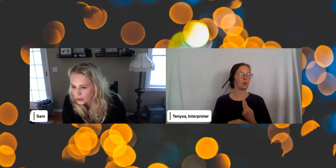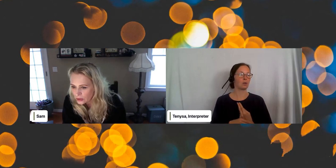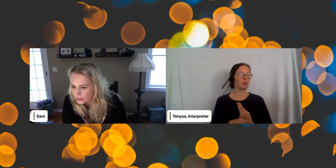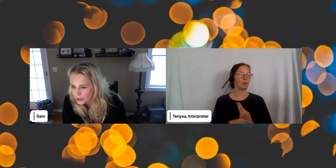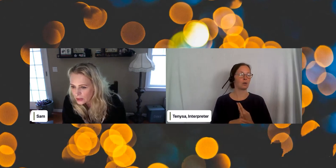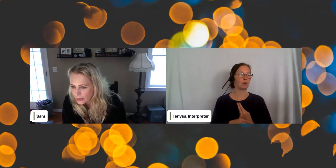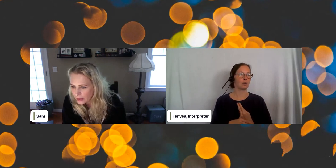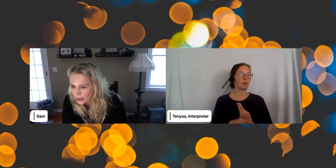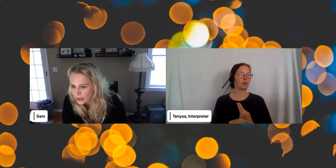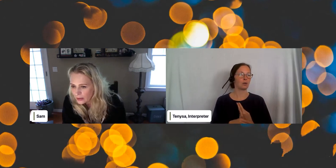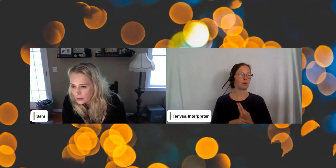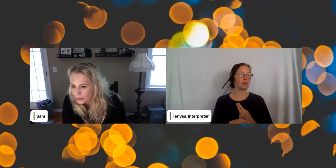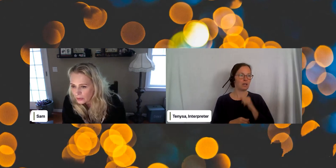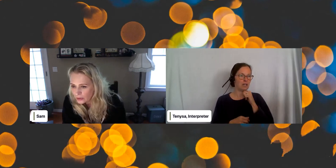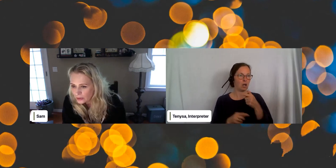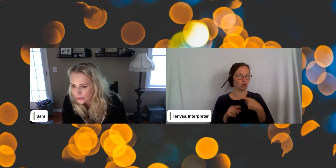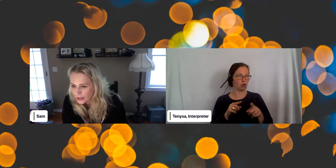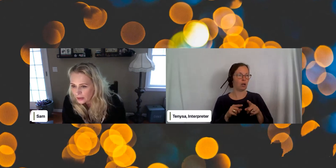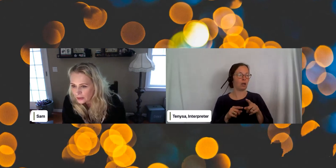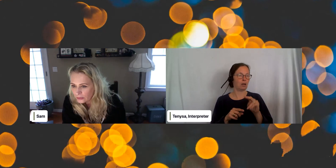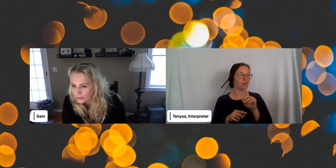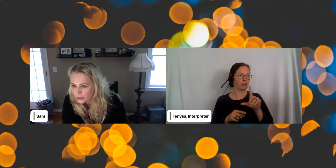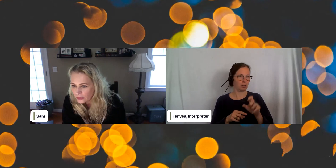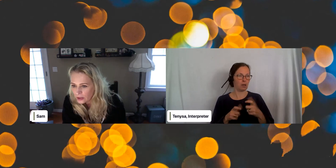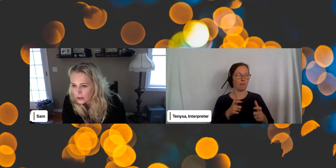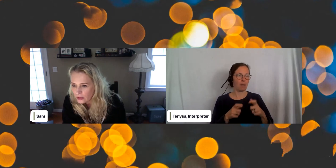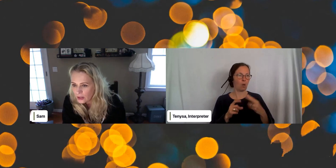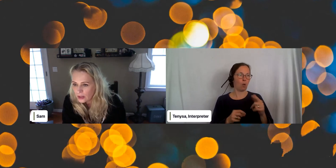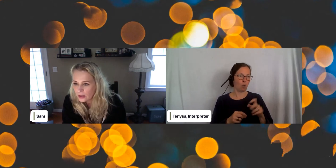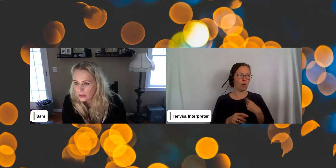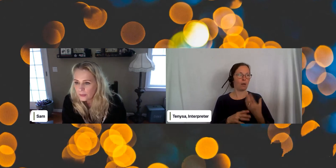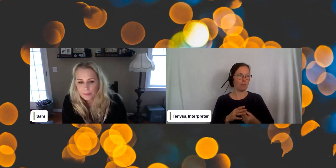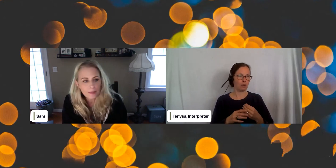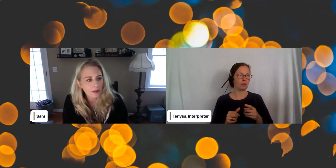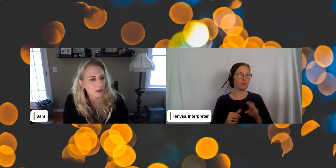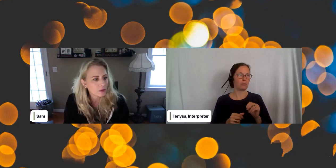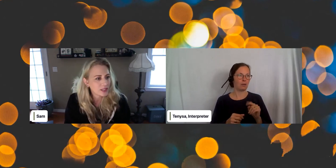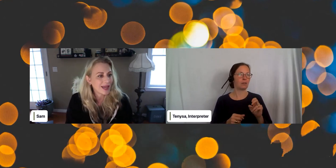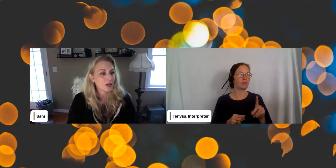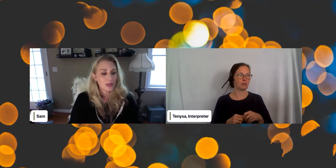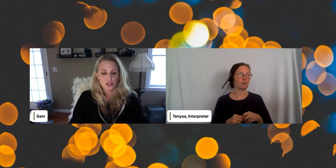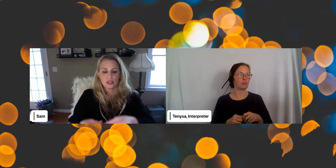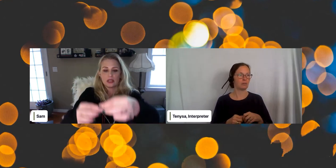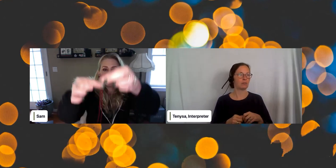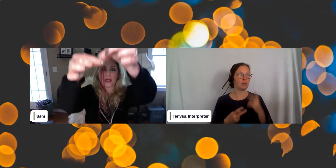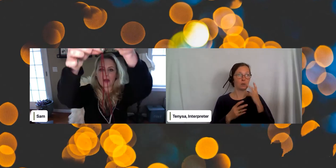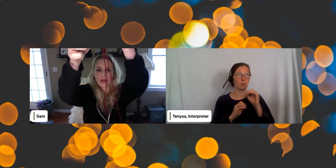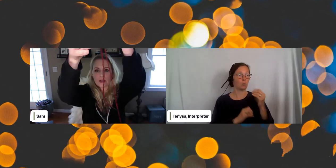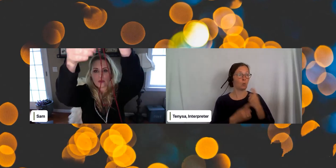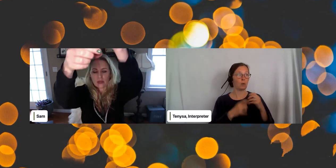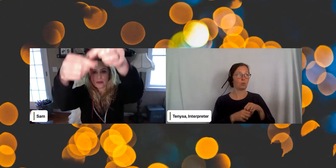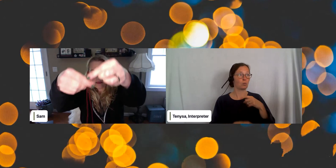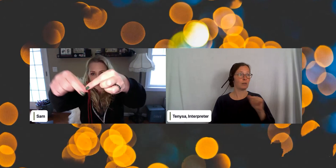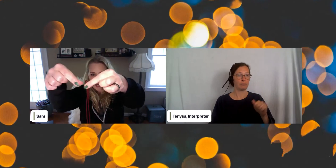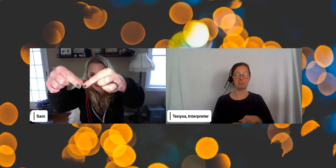I just missed the bent end. The row looks really great, not like the first row. I don't see any questions in the Q&A. Okay,